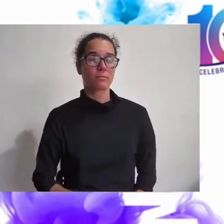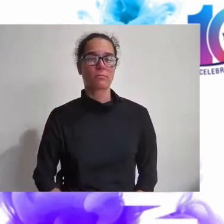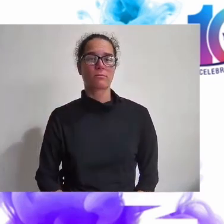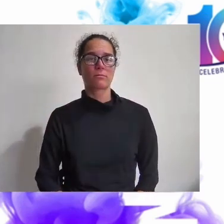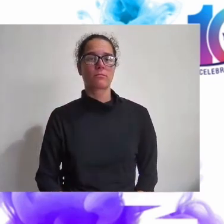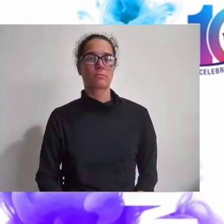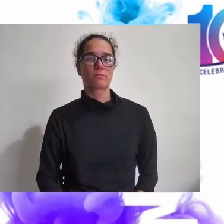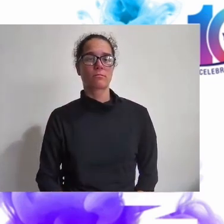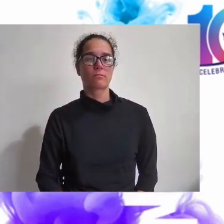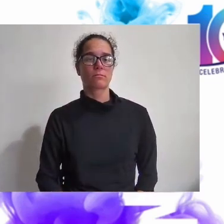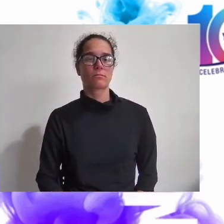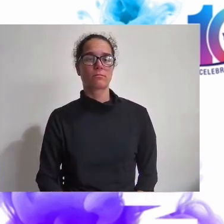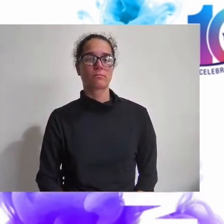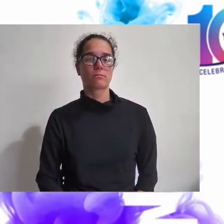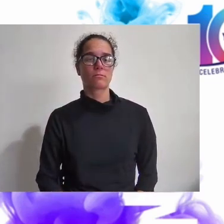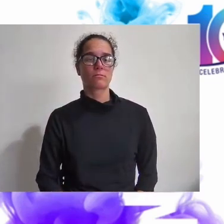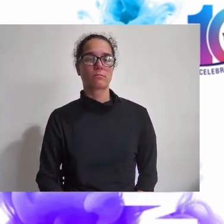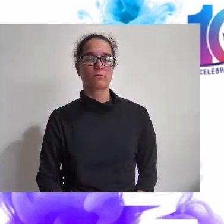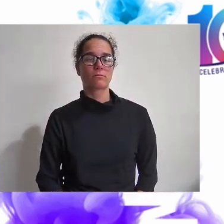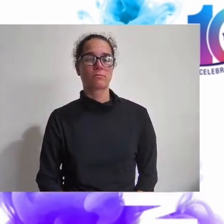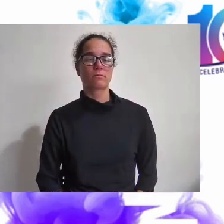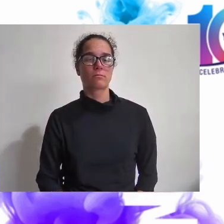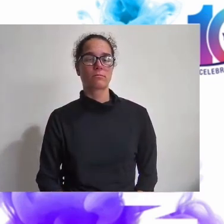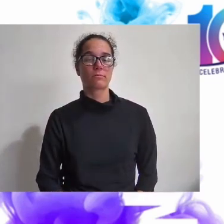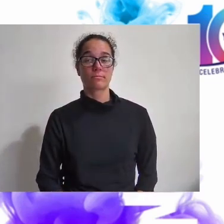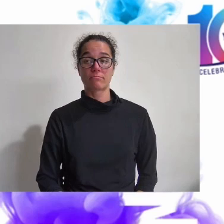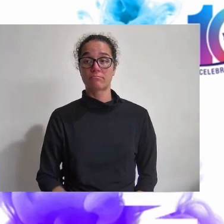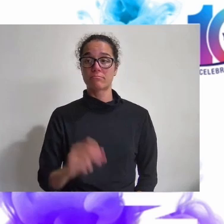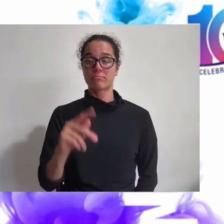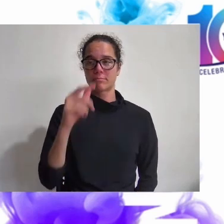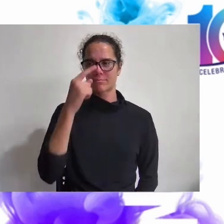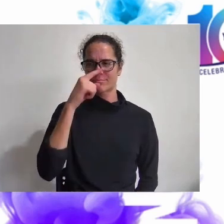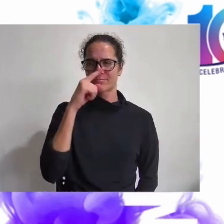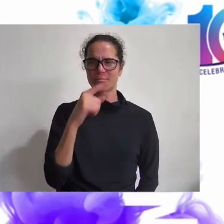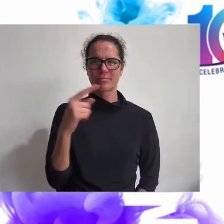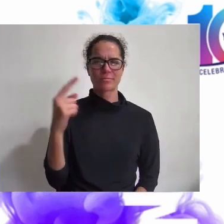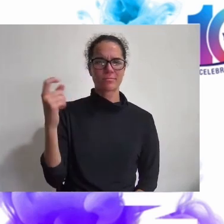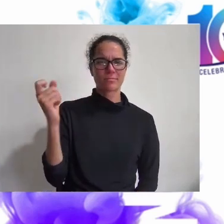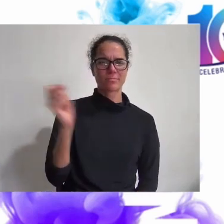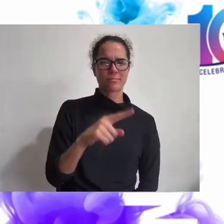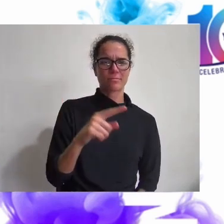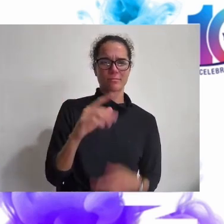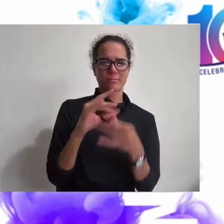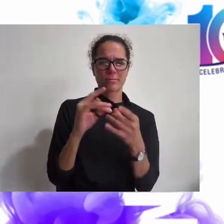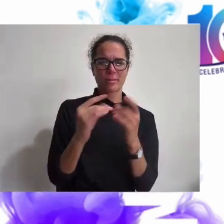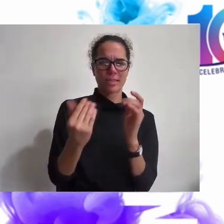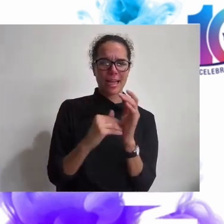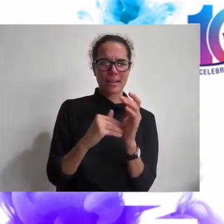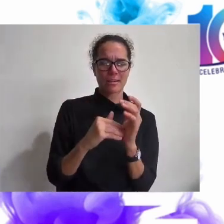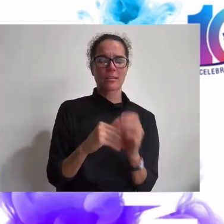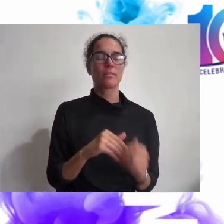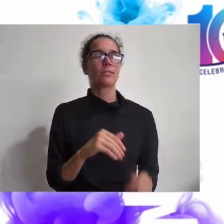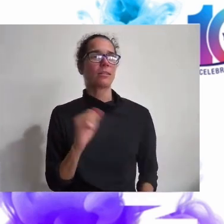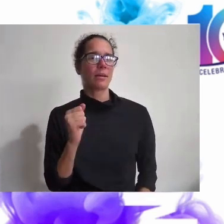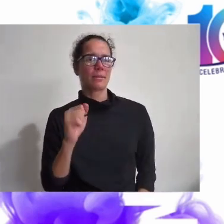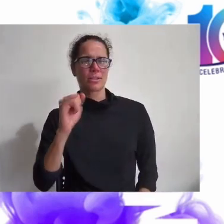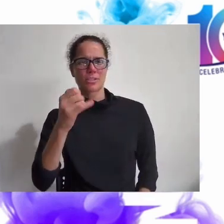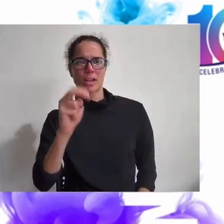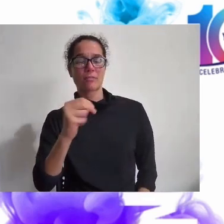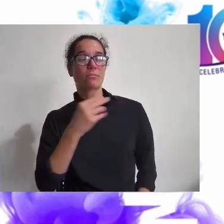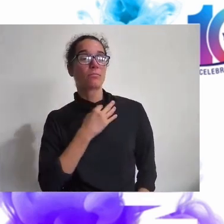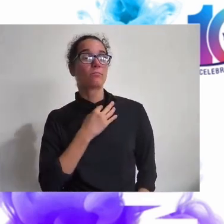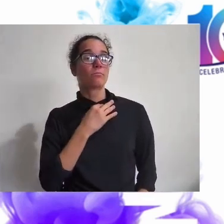Okay, yeah. Do you mind just repeating the question for me? Yeah, no problem. I was wondering, Jen, if maybe you could talk a little bit